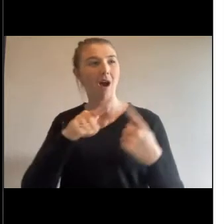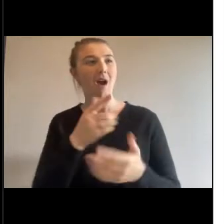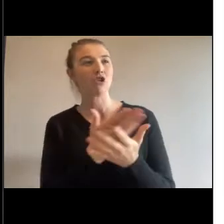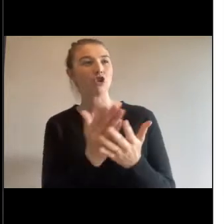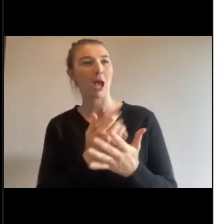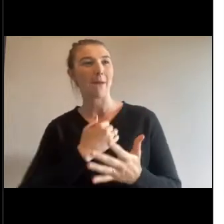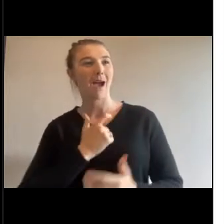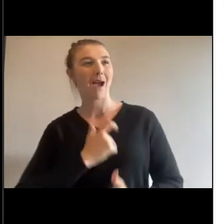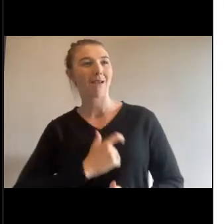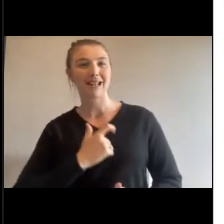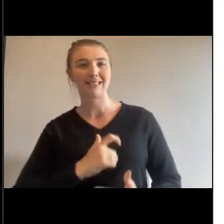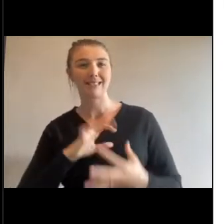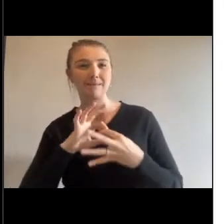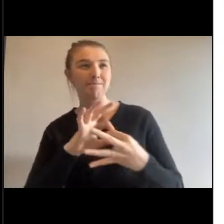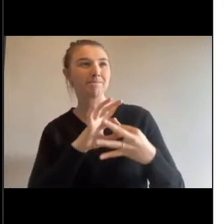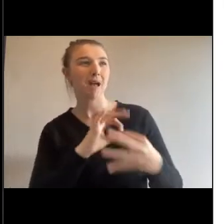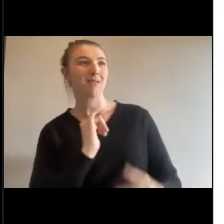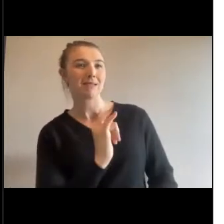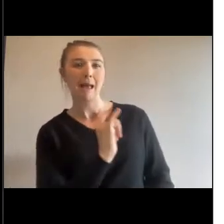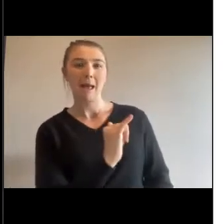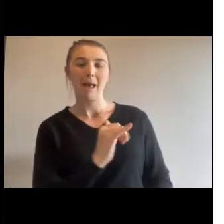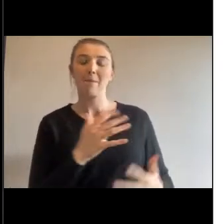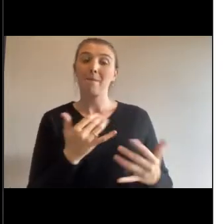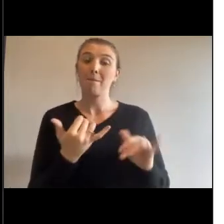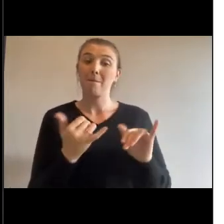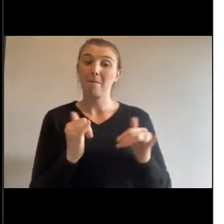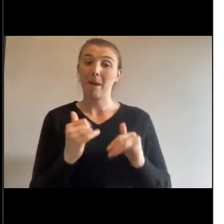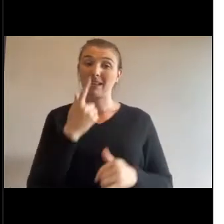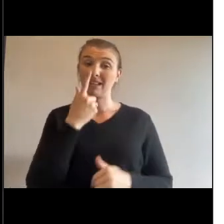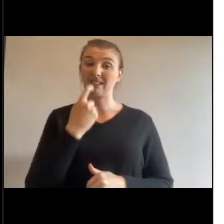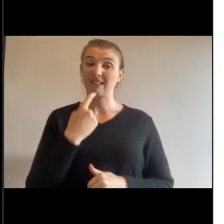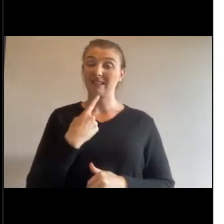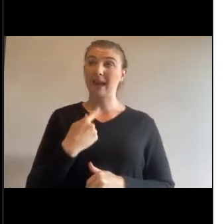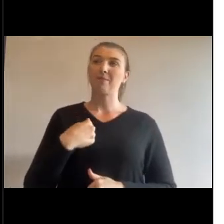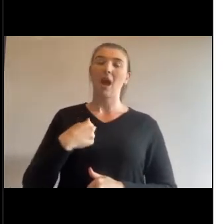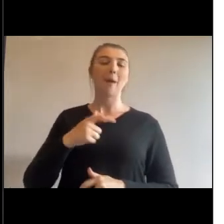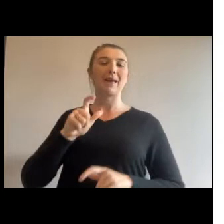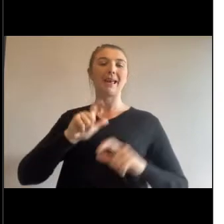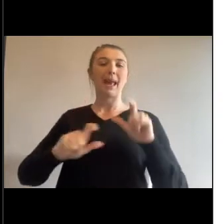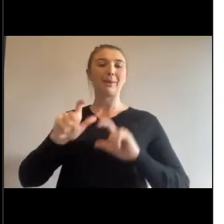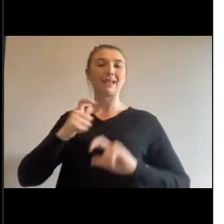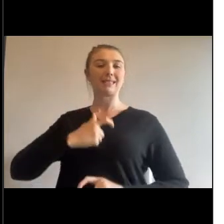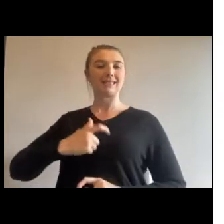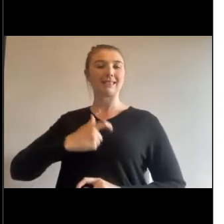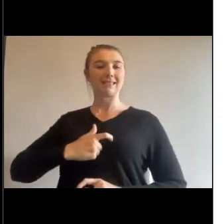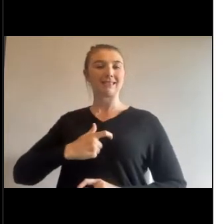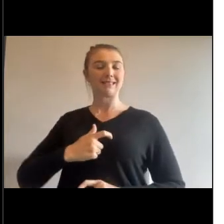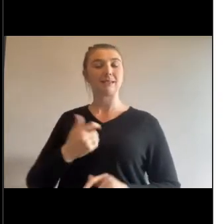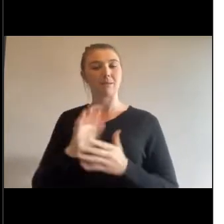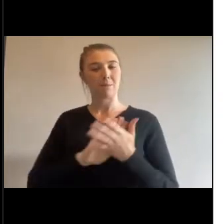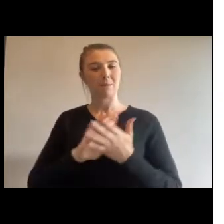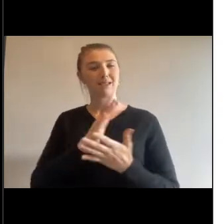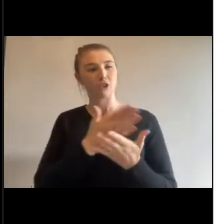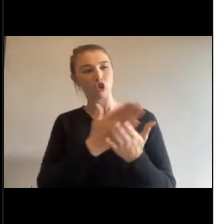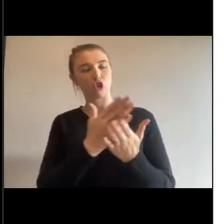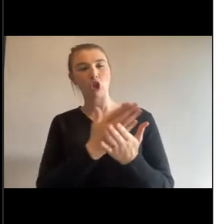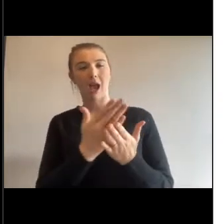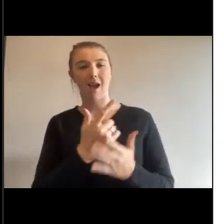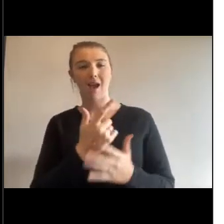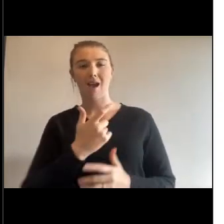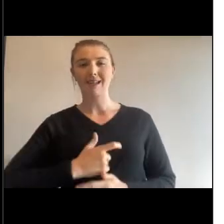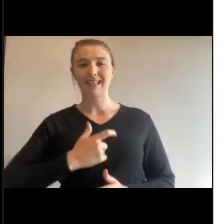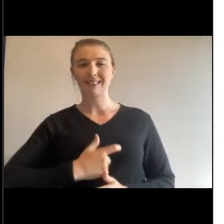being able to say, I am a chemist, so I share an identity as a chemist. Belonging is also about being able to